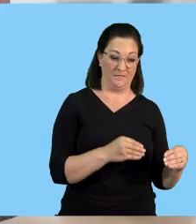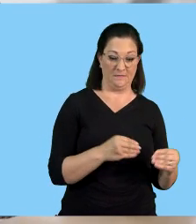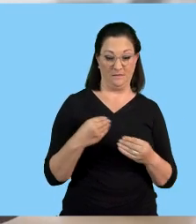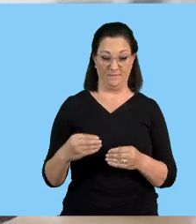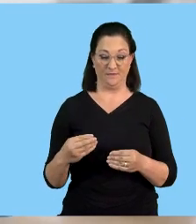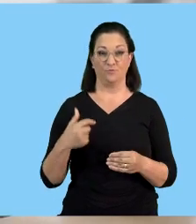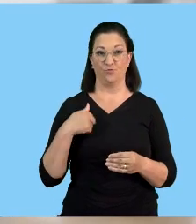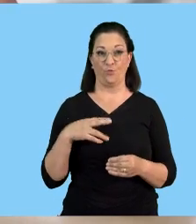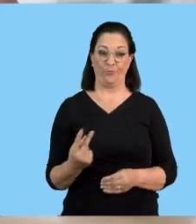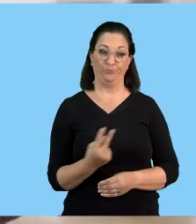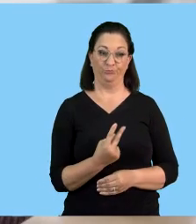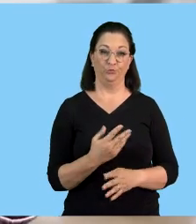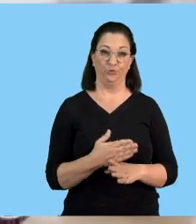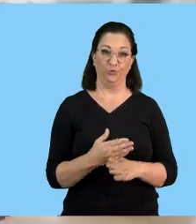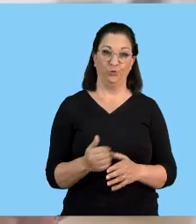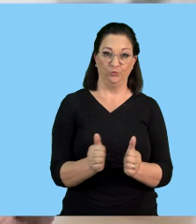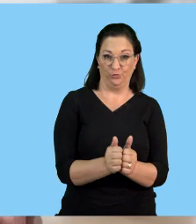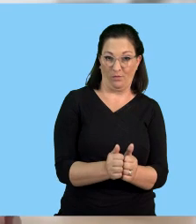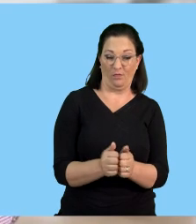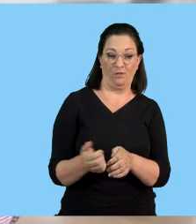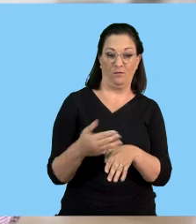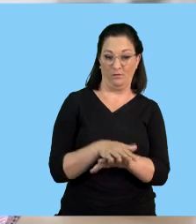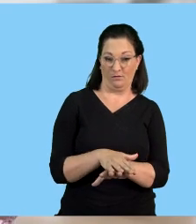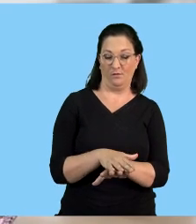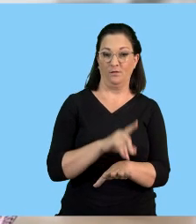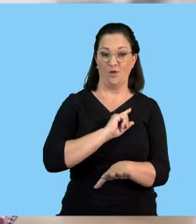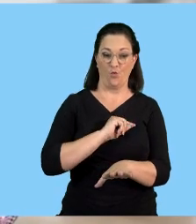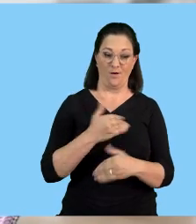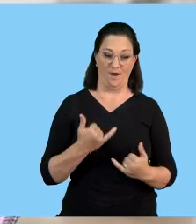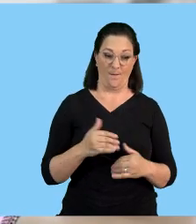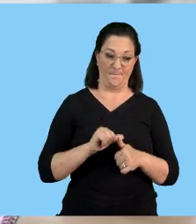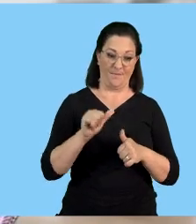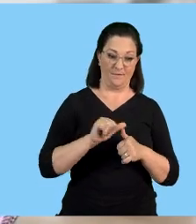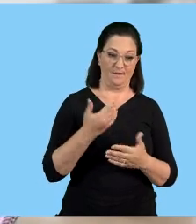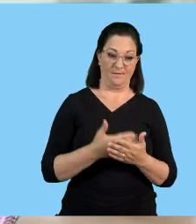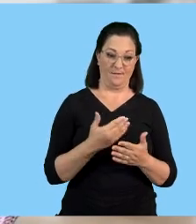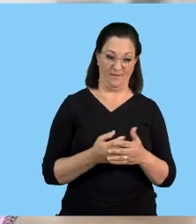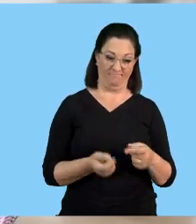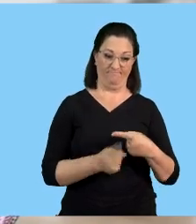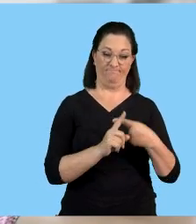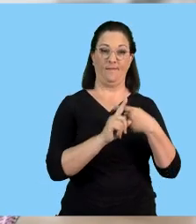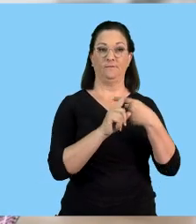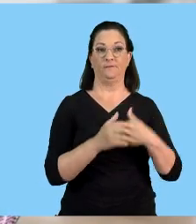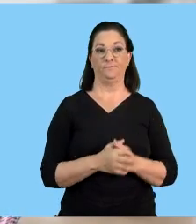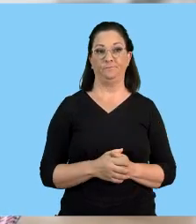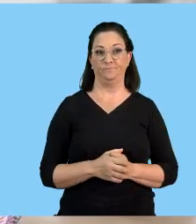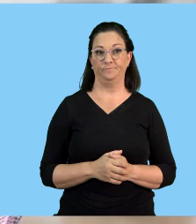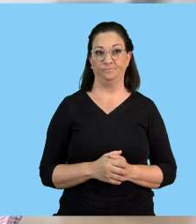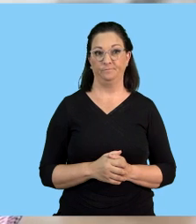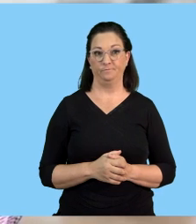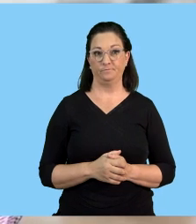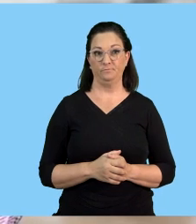businesses that we want to gain competitive advantage here. So we're going to start with the first one being